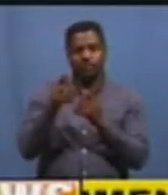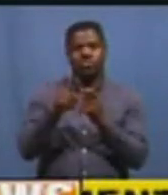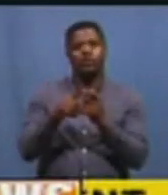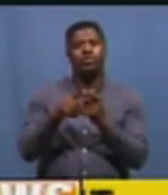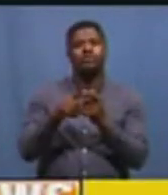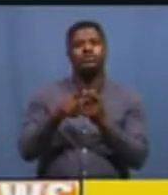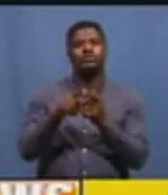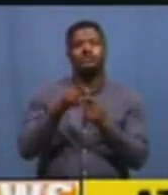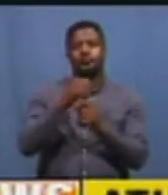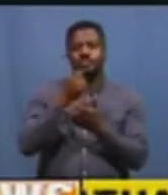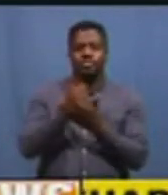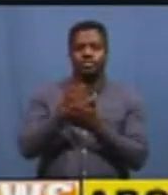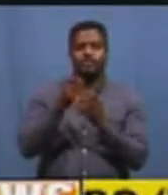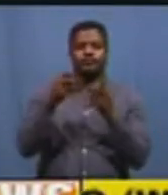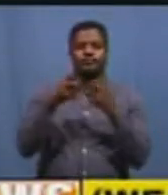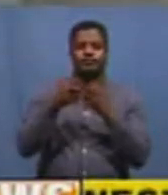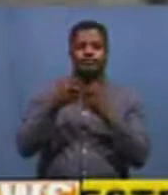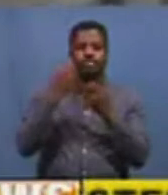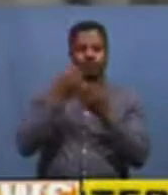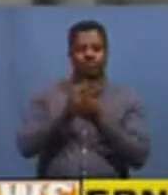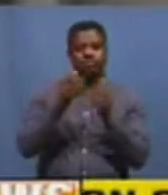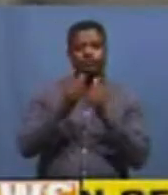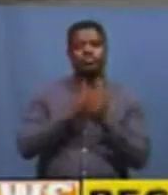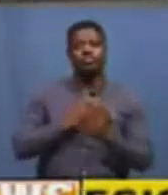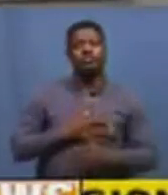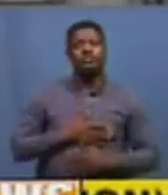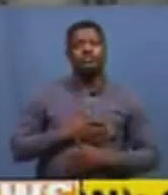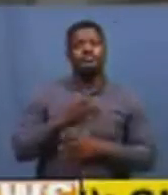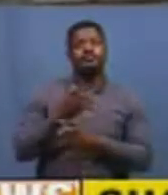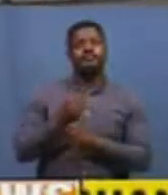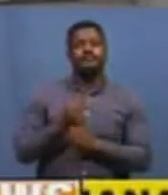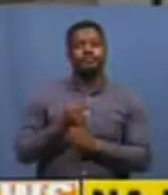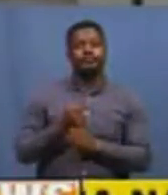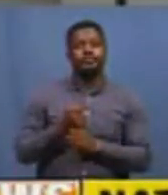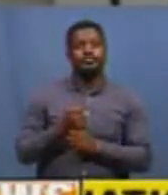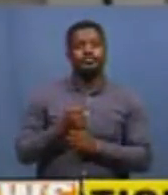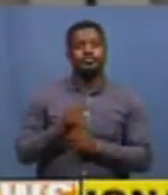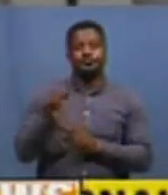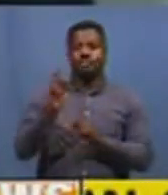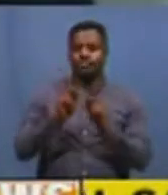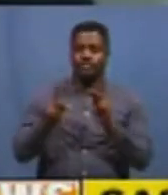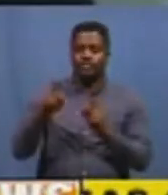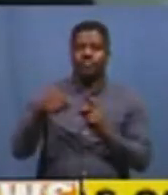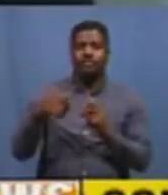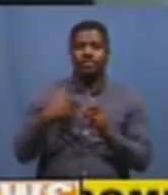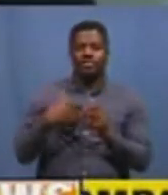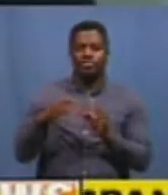supply of it being there for our customers to enjoy anything. People have done